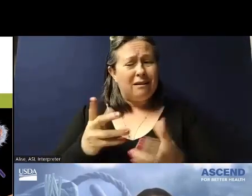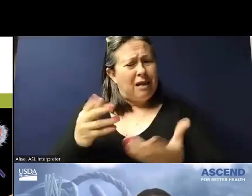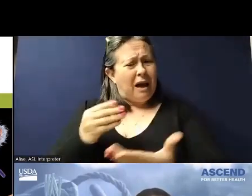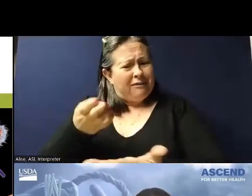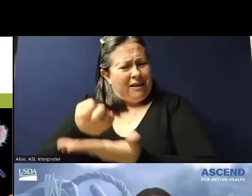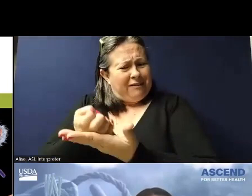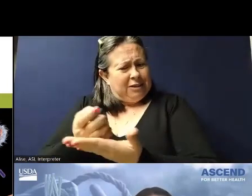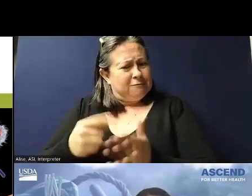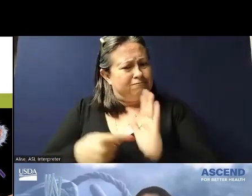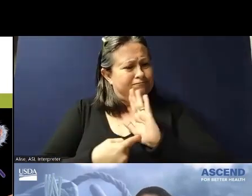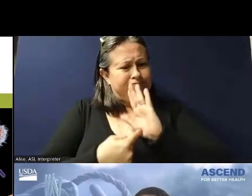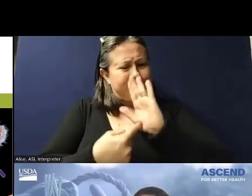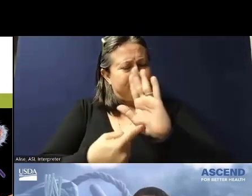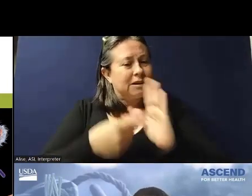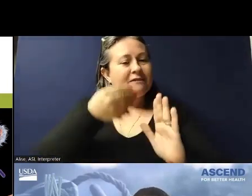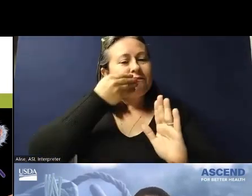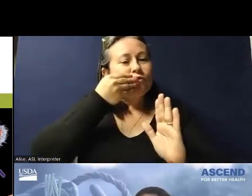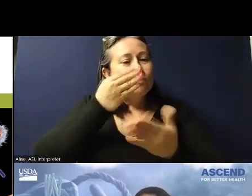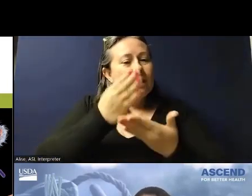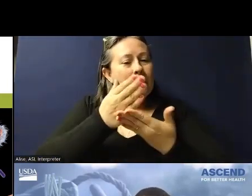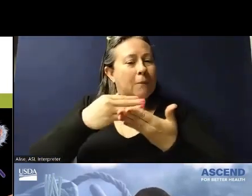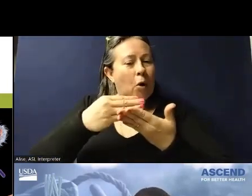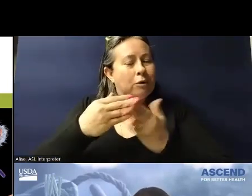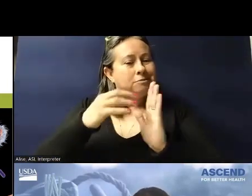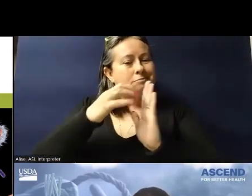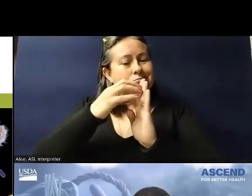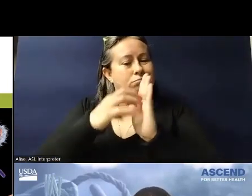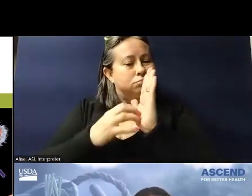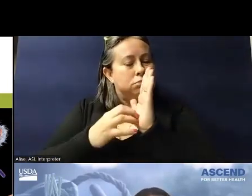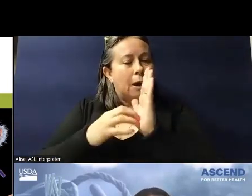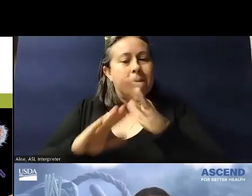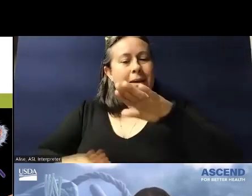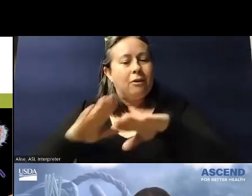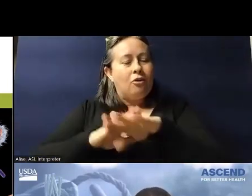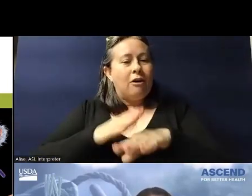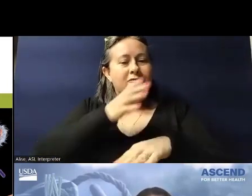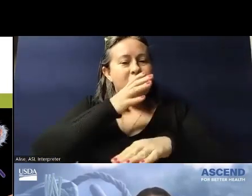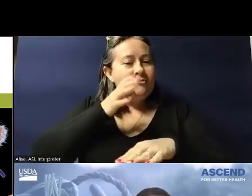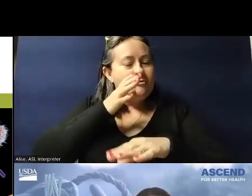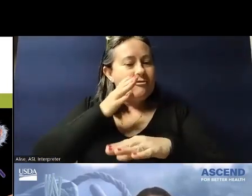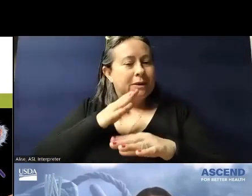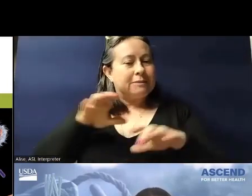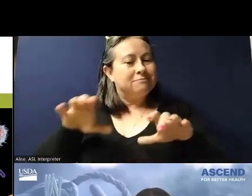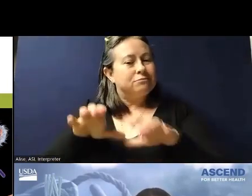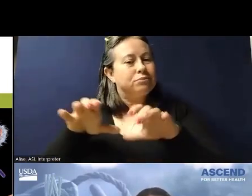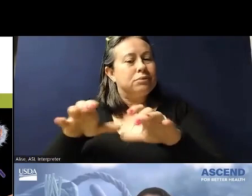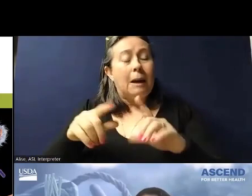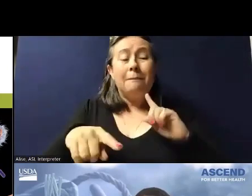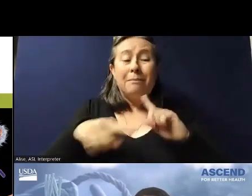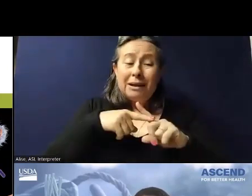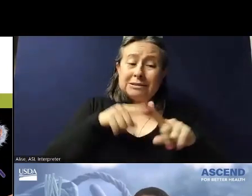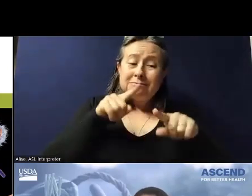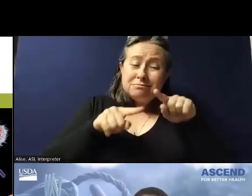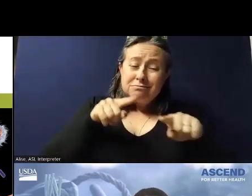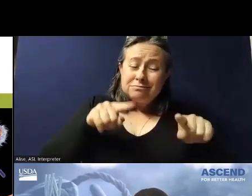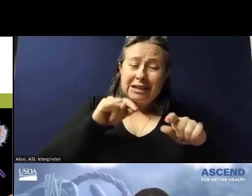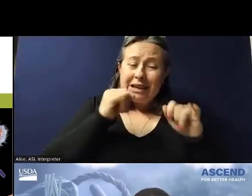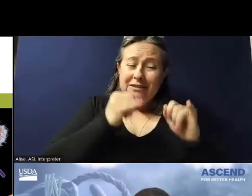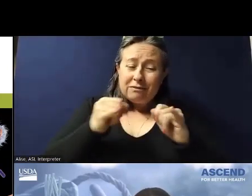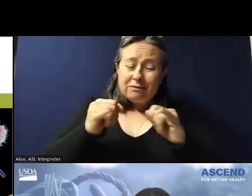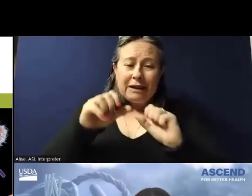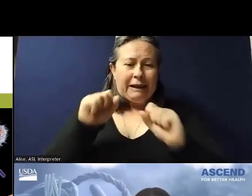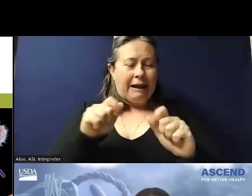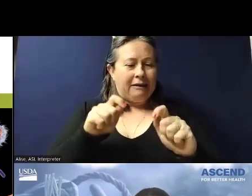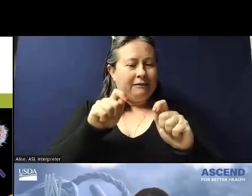indicates that food components vary based on farming practices and that different individuals can vary in their